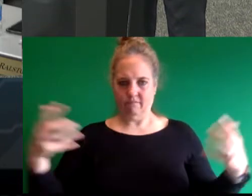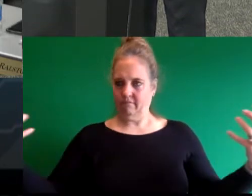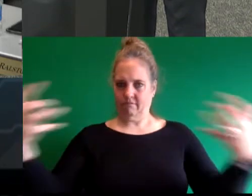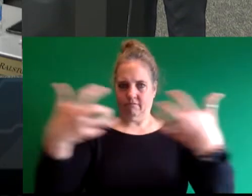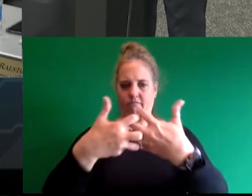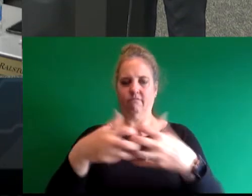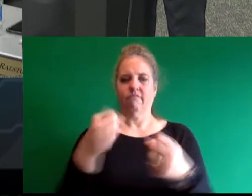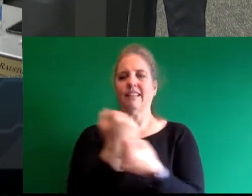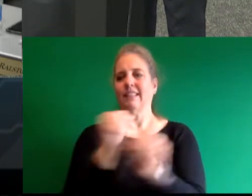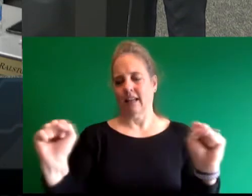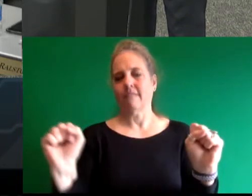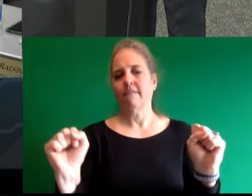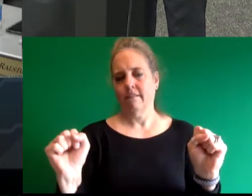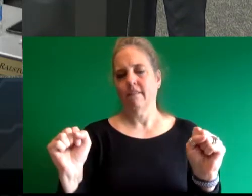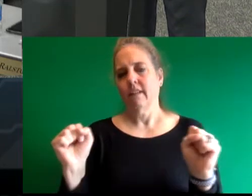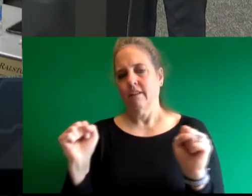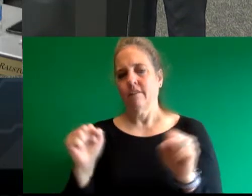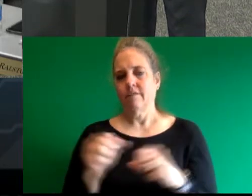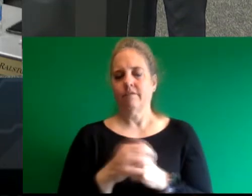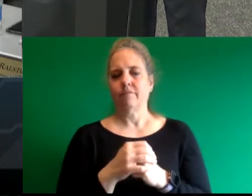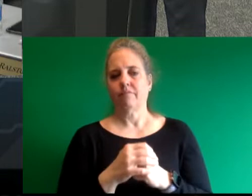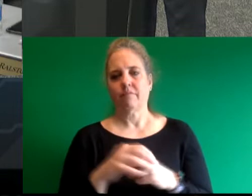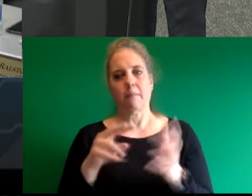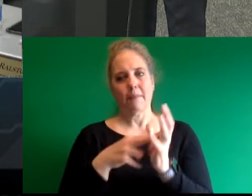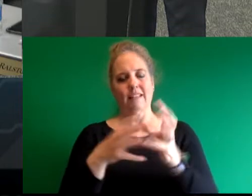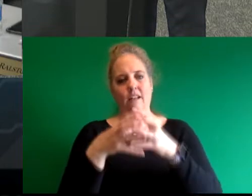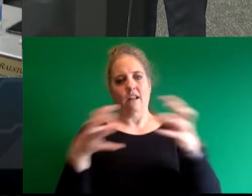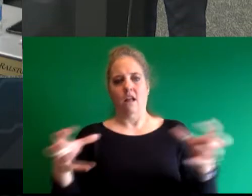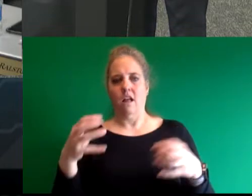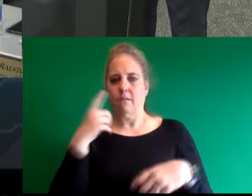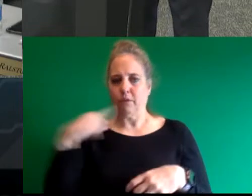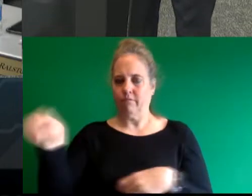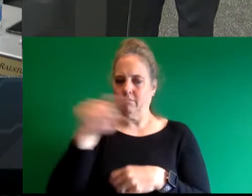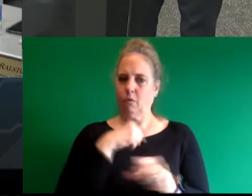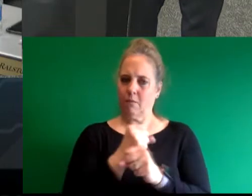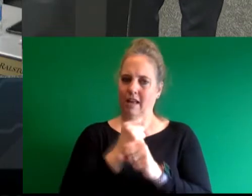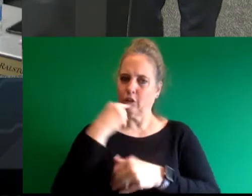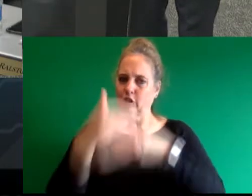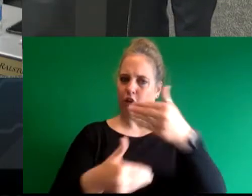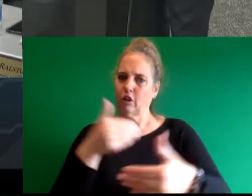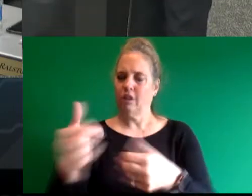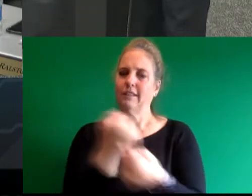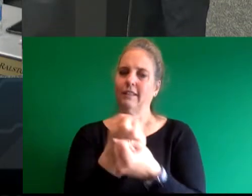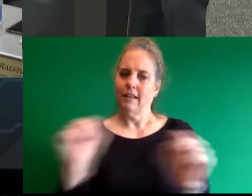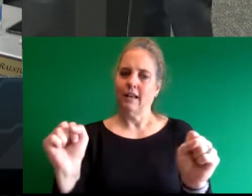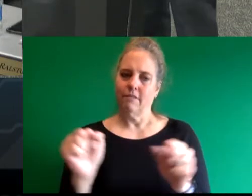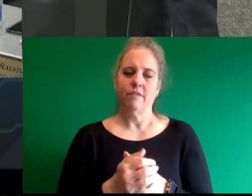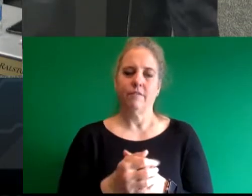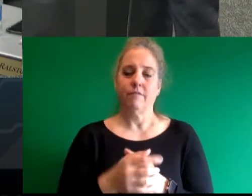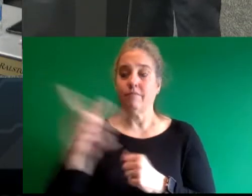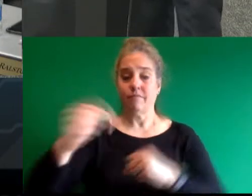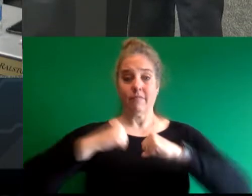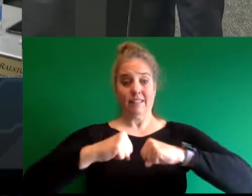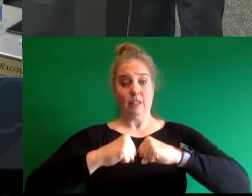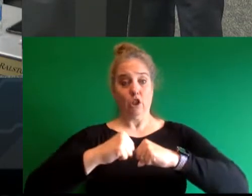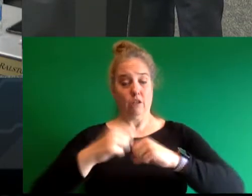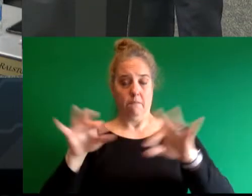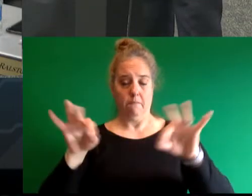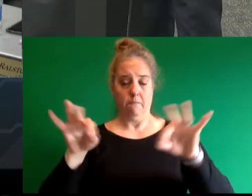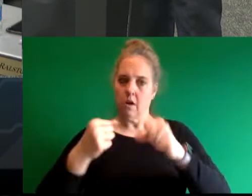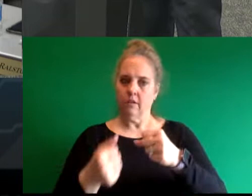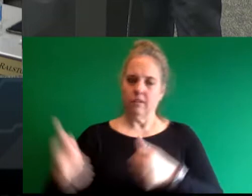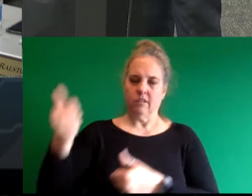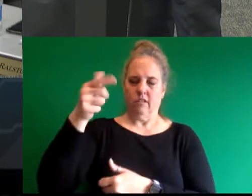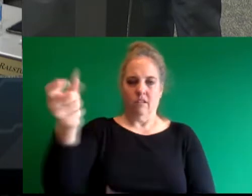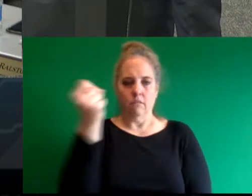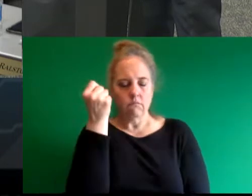have somebody in security and at the head of security who understands that that's a balance, and it's one